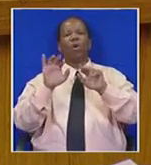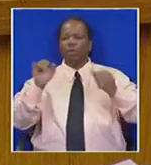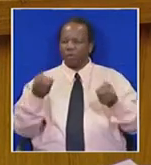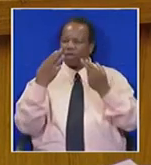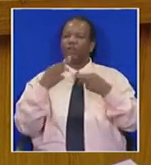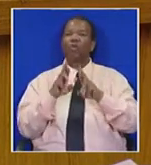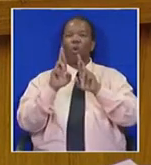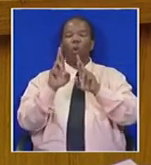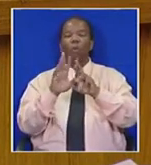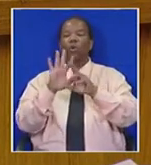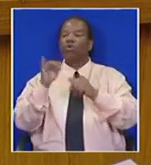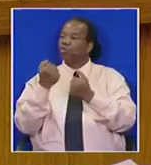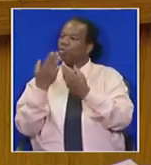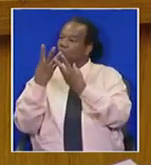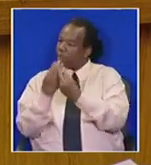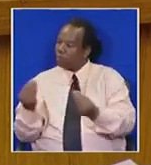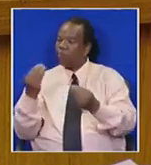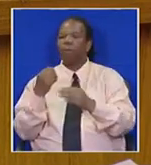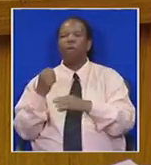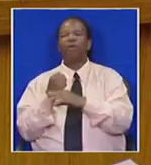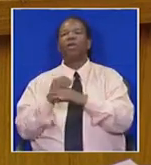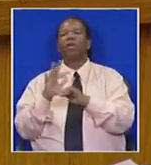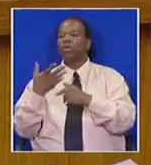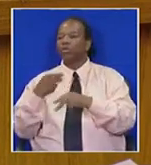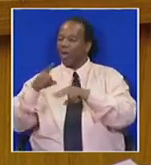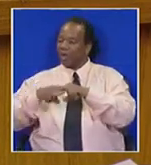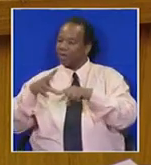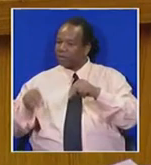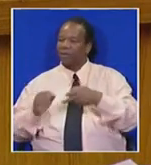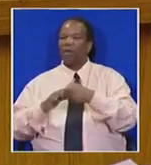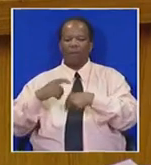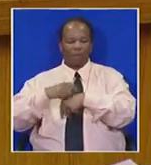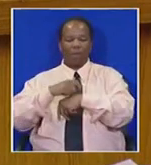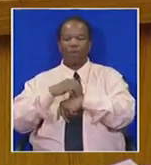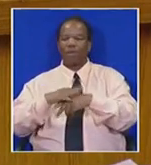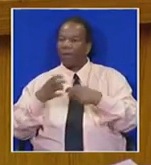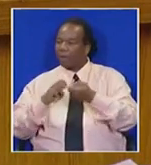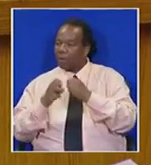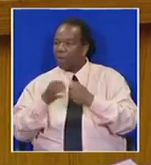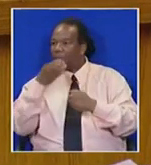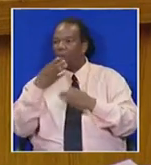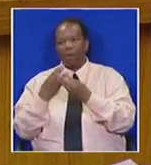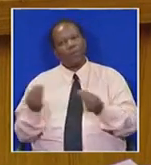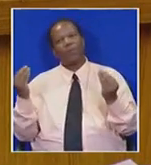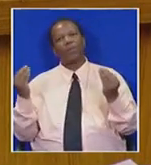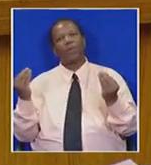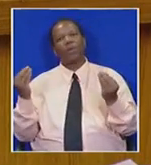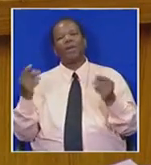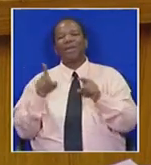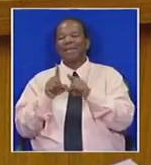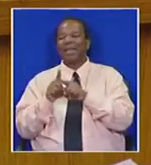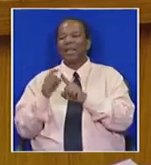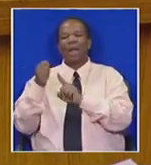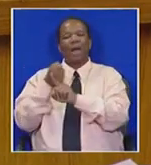to fight poverty, to fight AIDS, to fight cancer, to defeat alcohol, drug abuse, and to end abuse